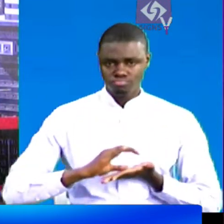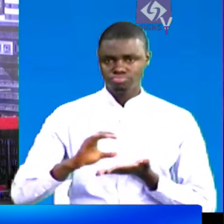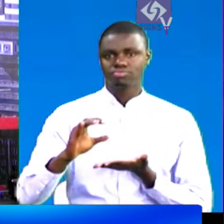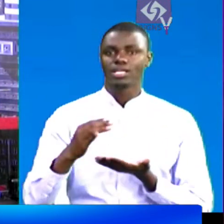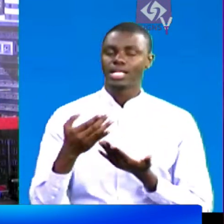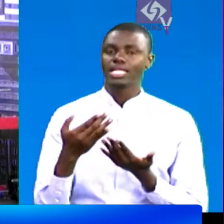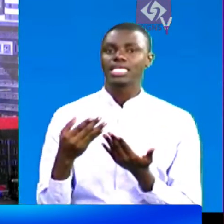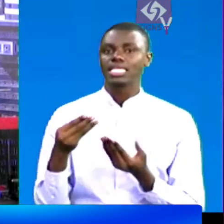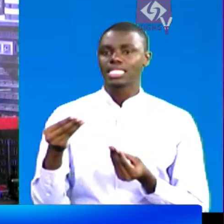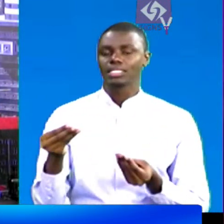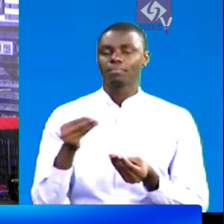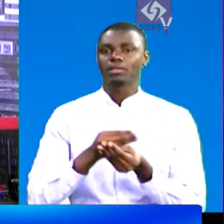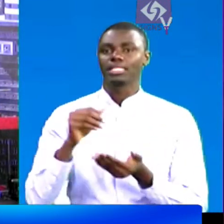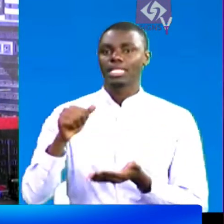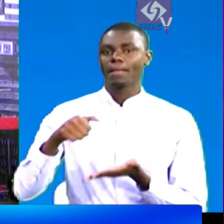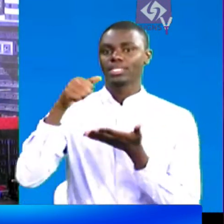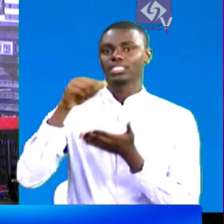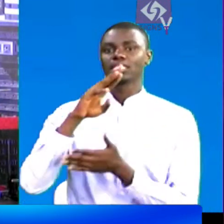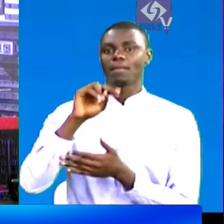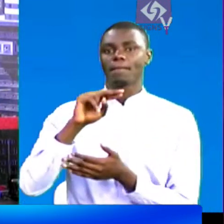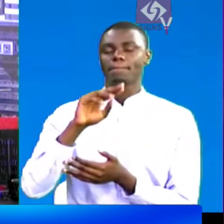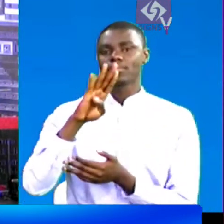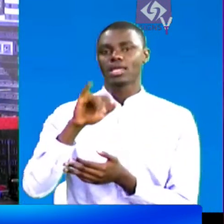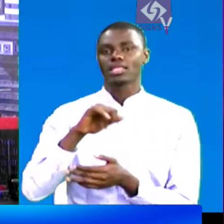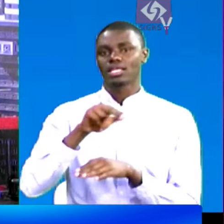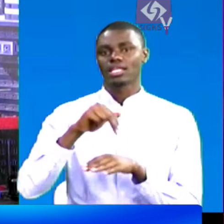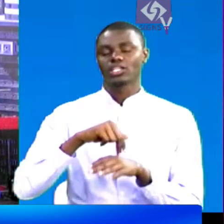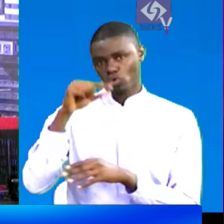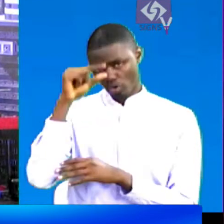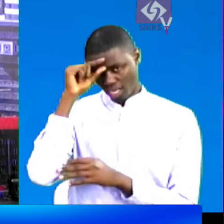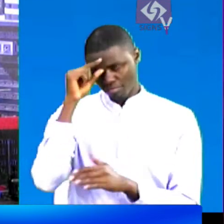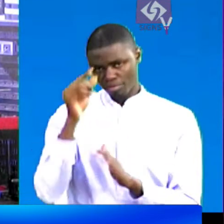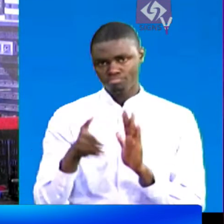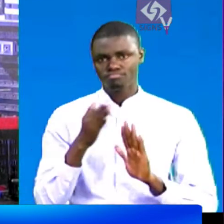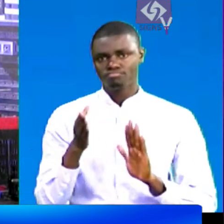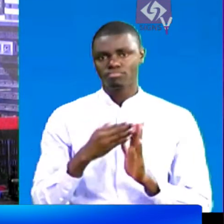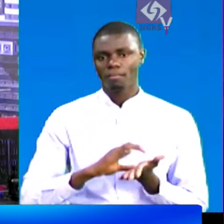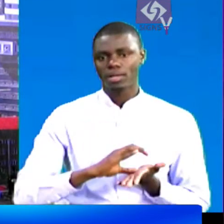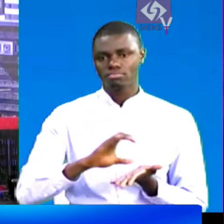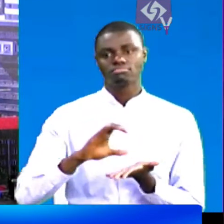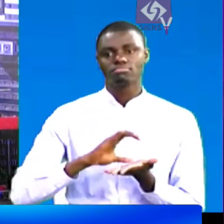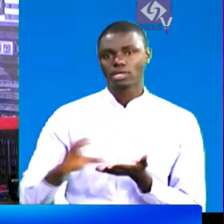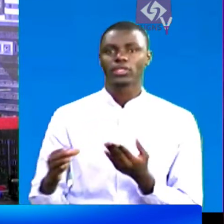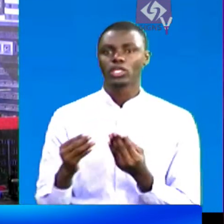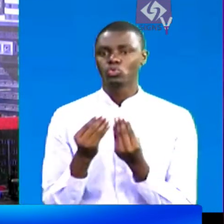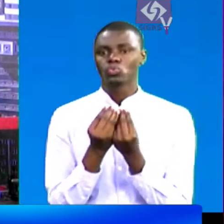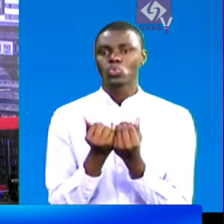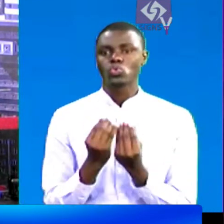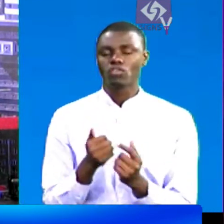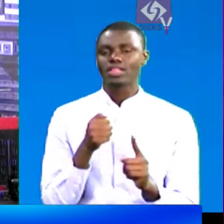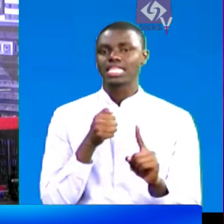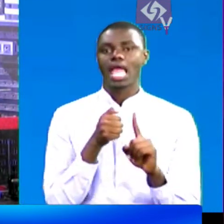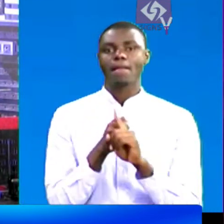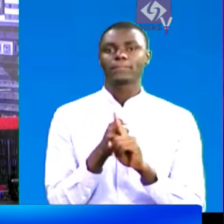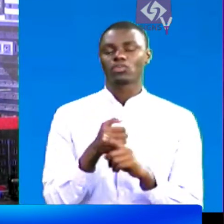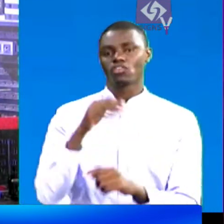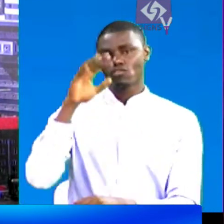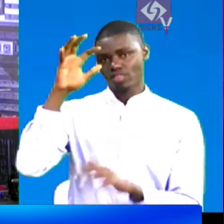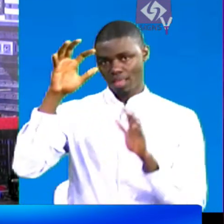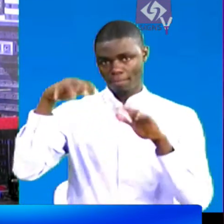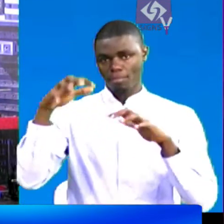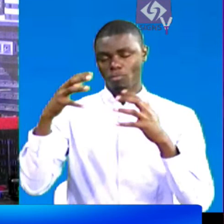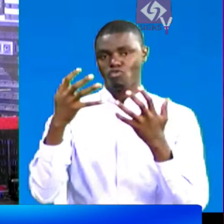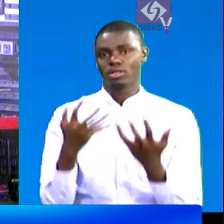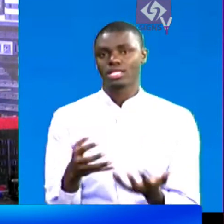in the supplementary budget by the national government are swiftly disbursed to mitigate the impact of the El Nino